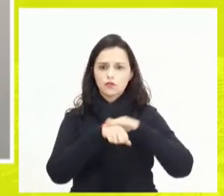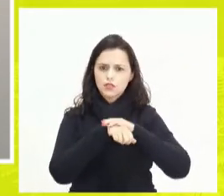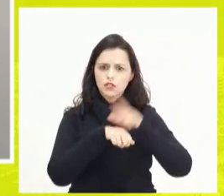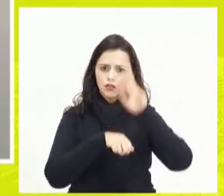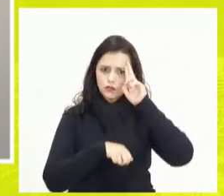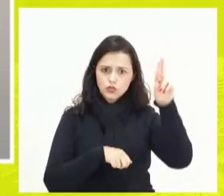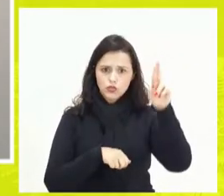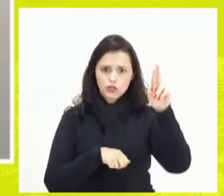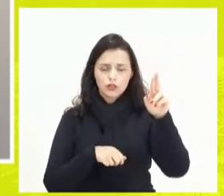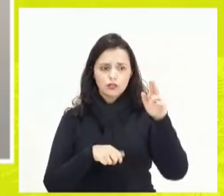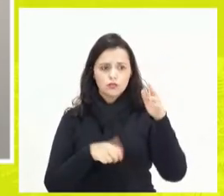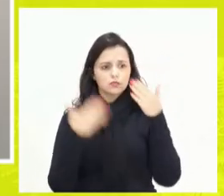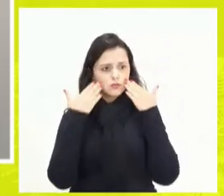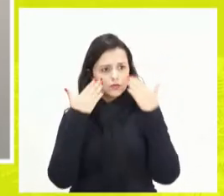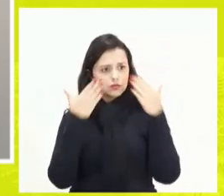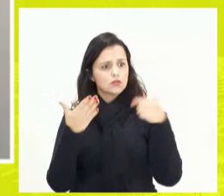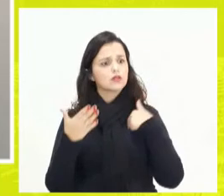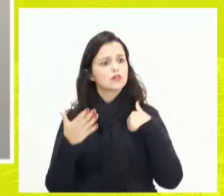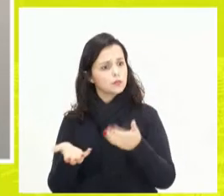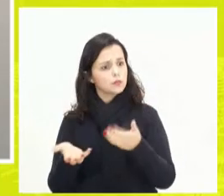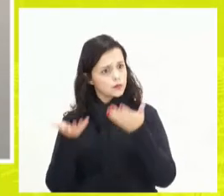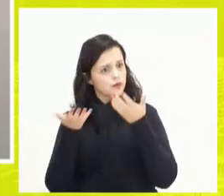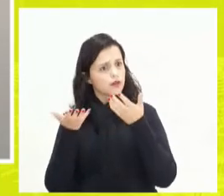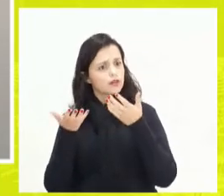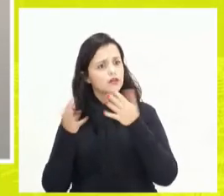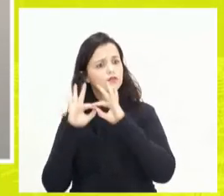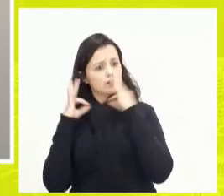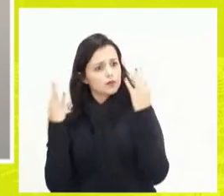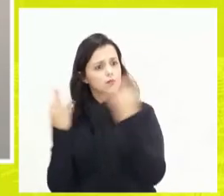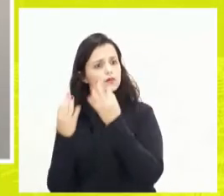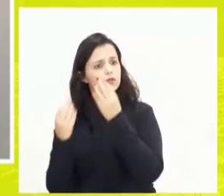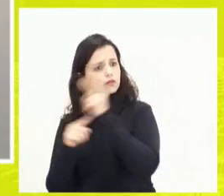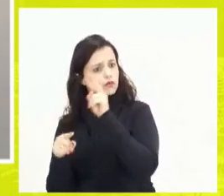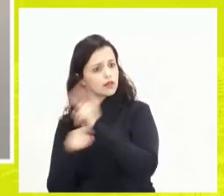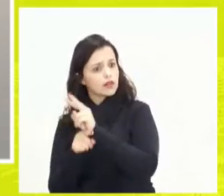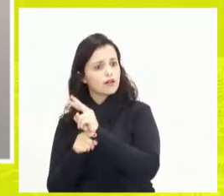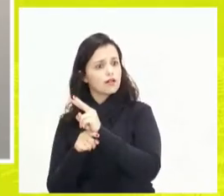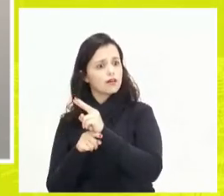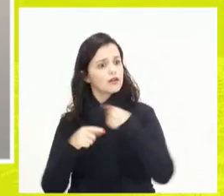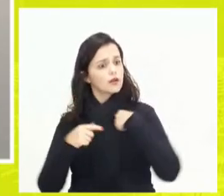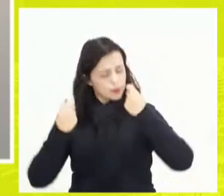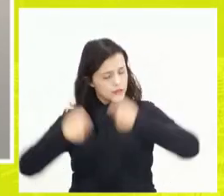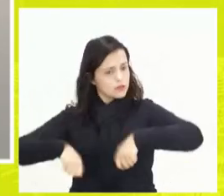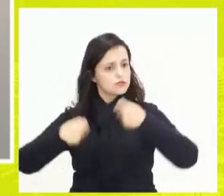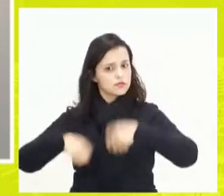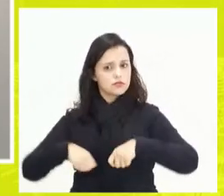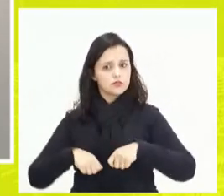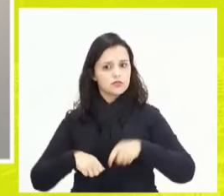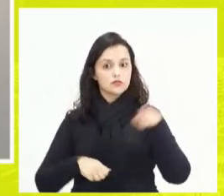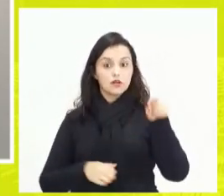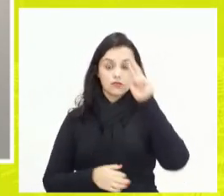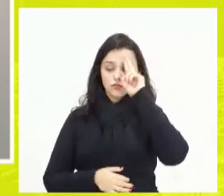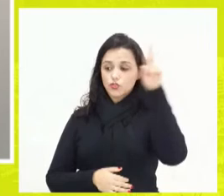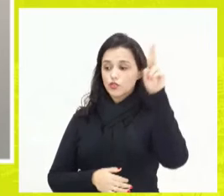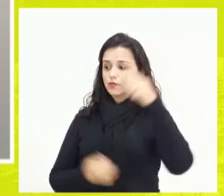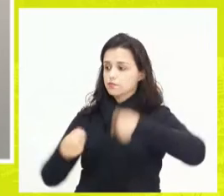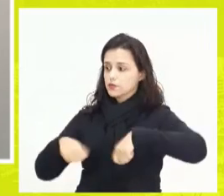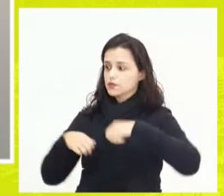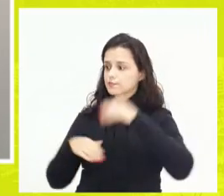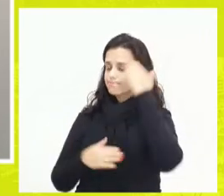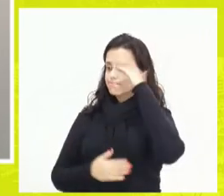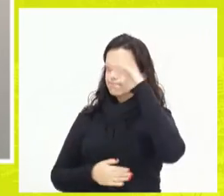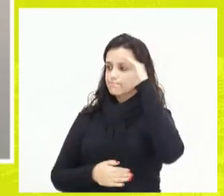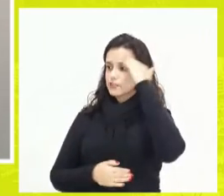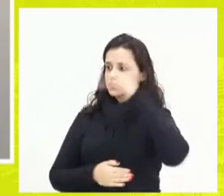bosses and impose more i need family life you have to understand more the bosses need